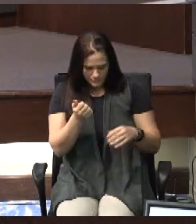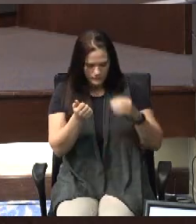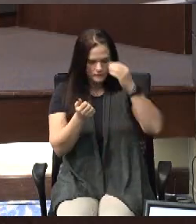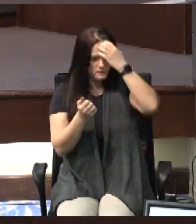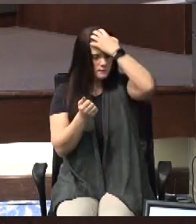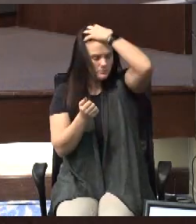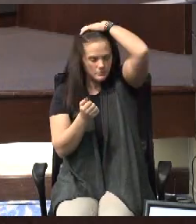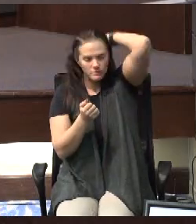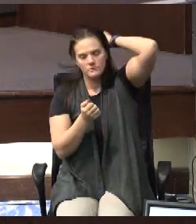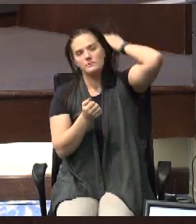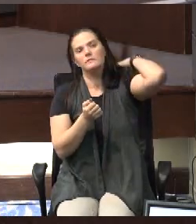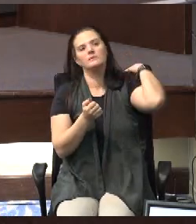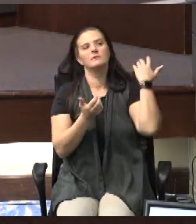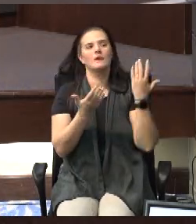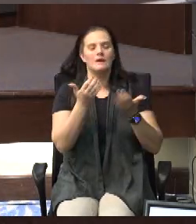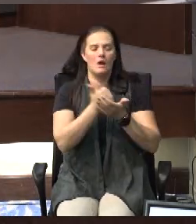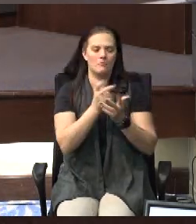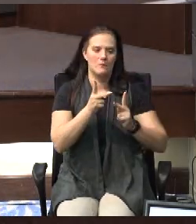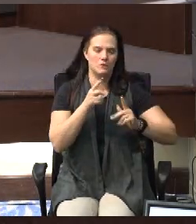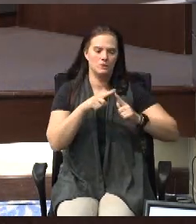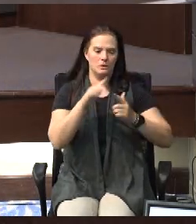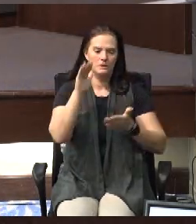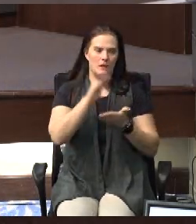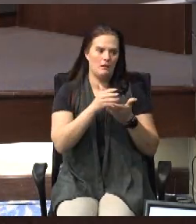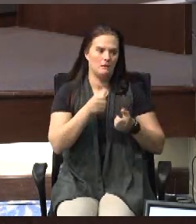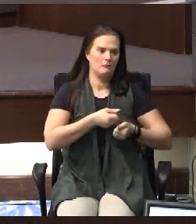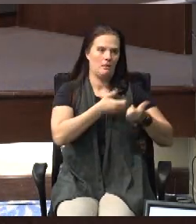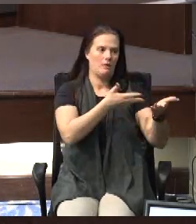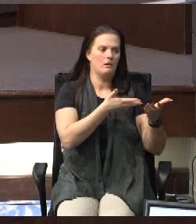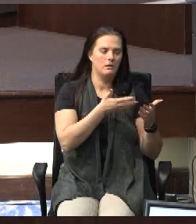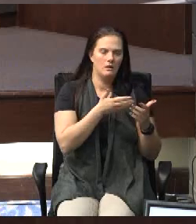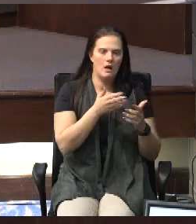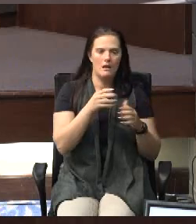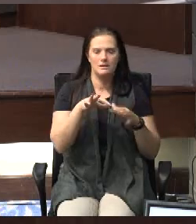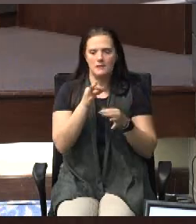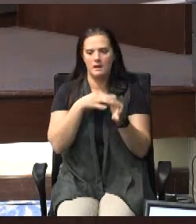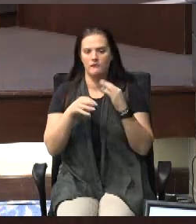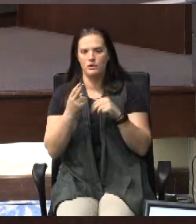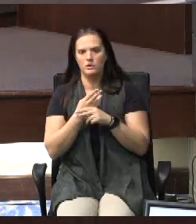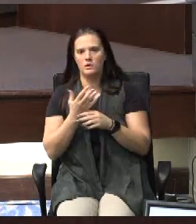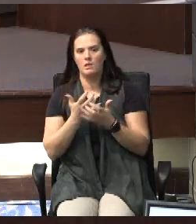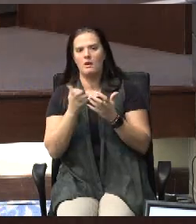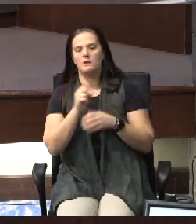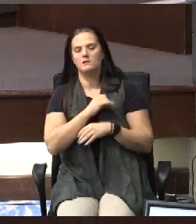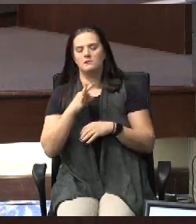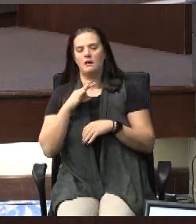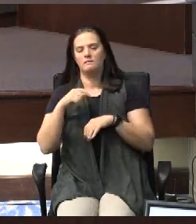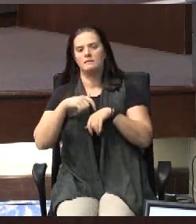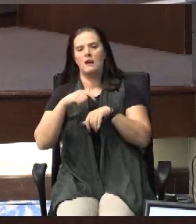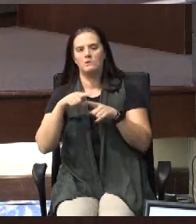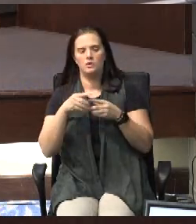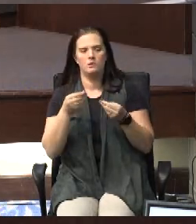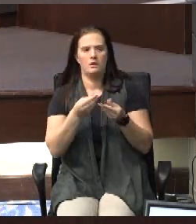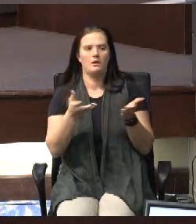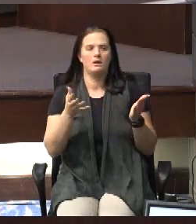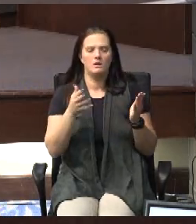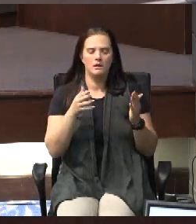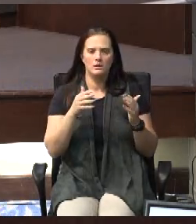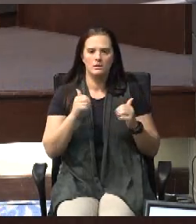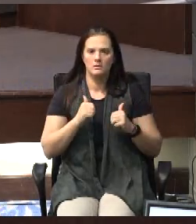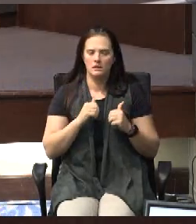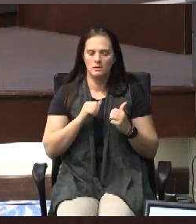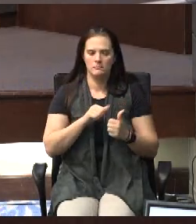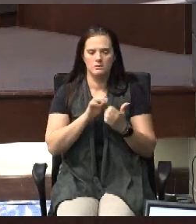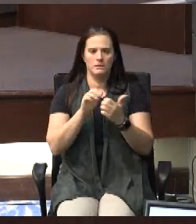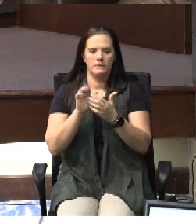defer people from less legitimate ways that then use a lot of staff time to connect across departments to address. But